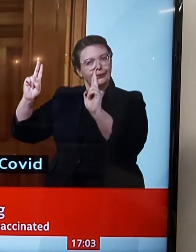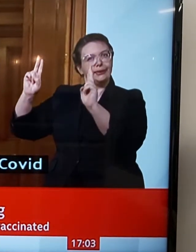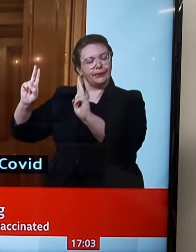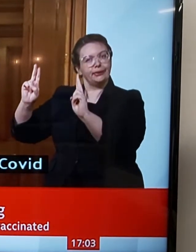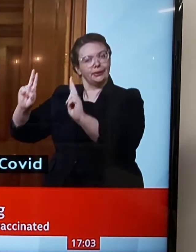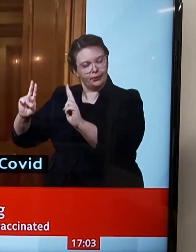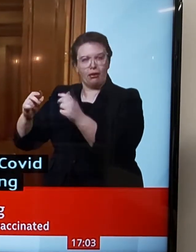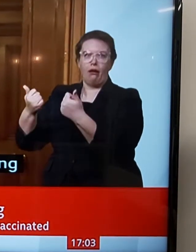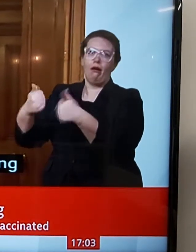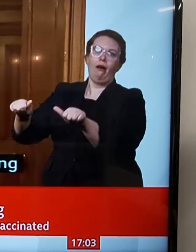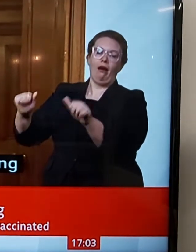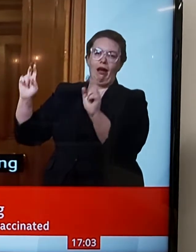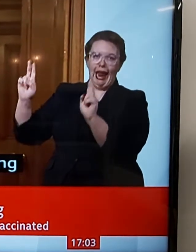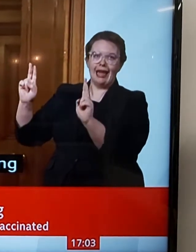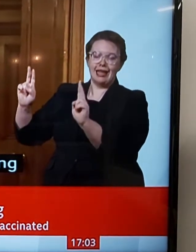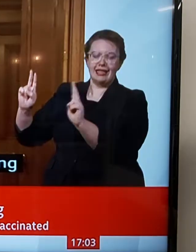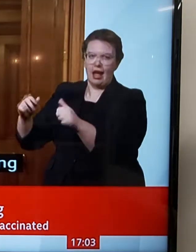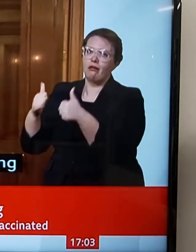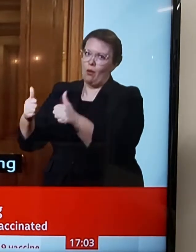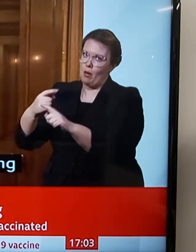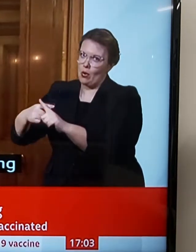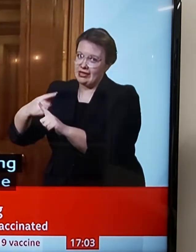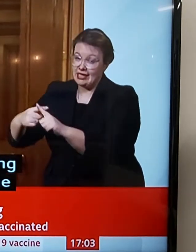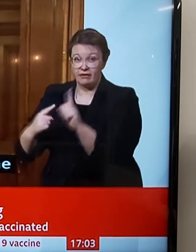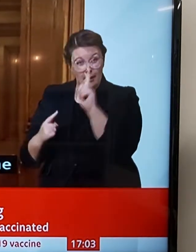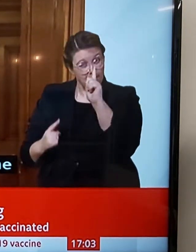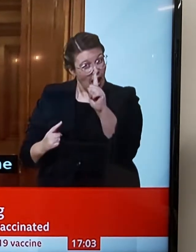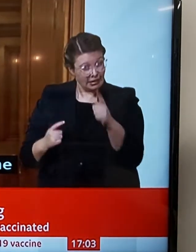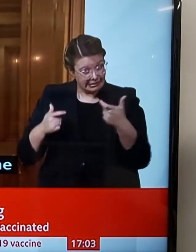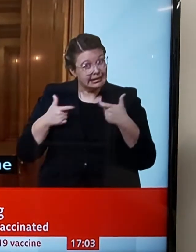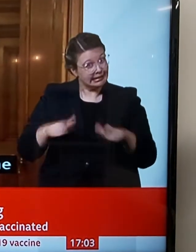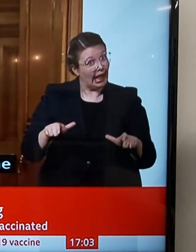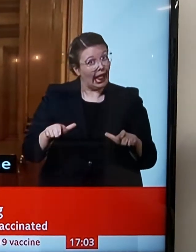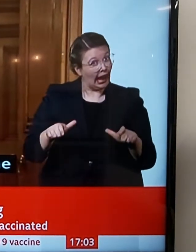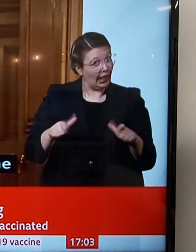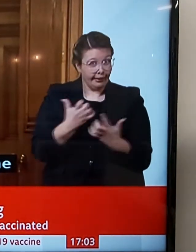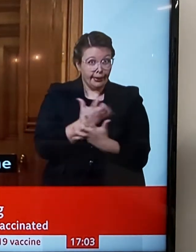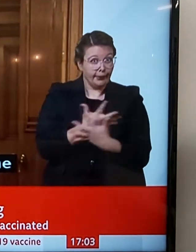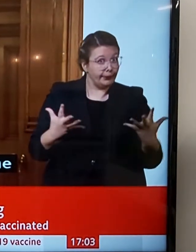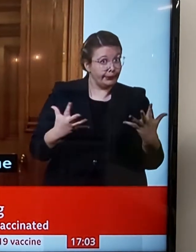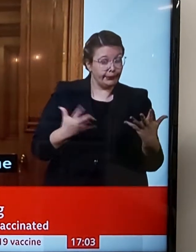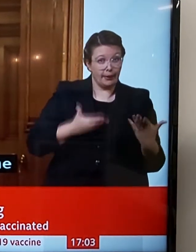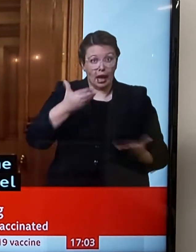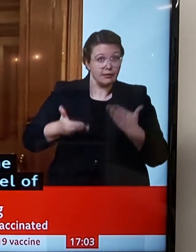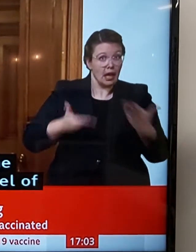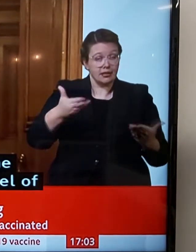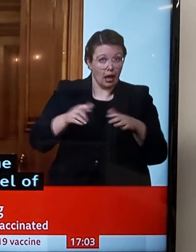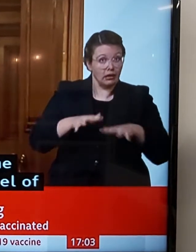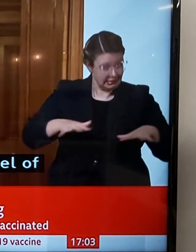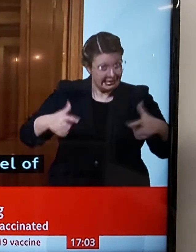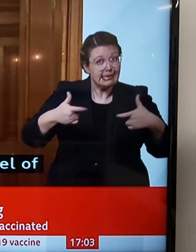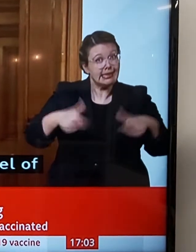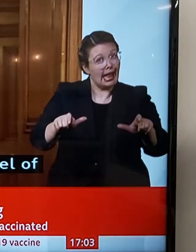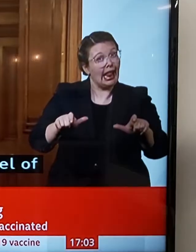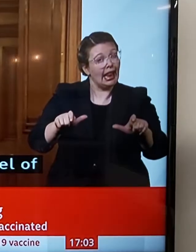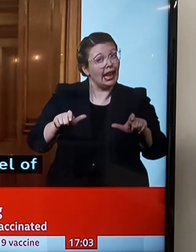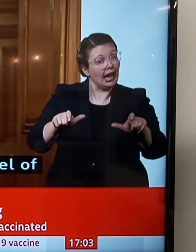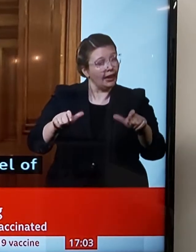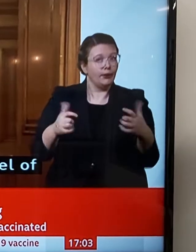wave, the level of infection is still alarmingly high. And I'm sorry to